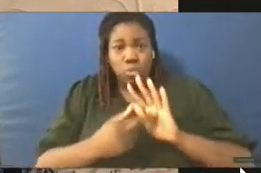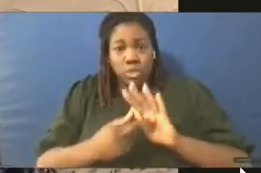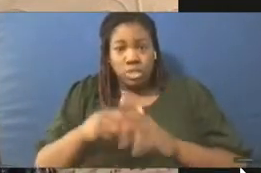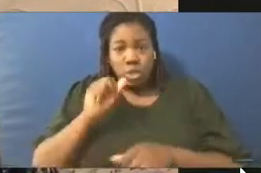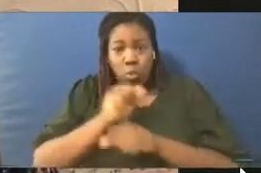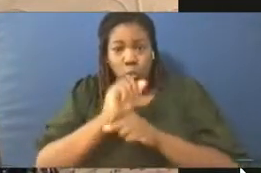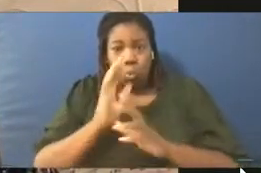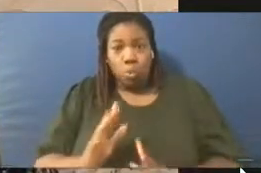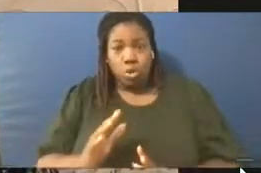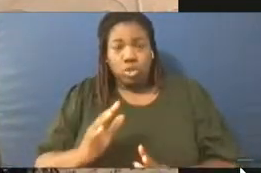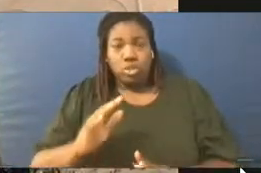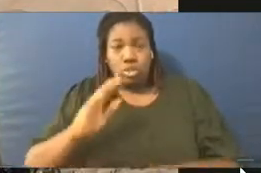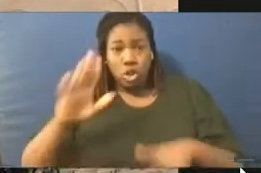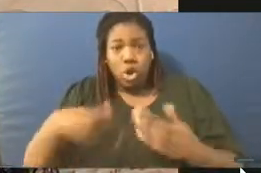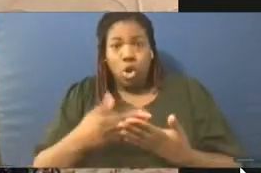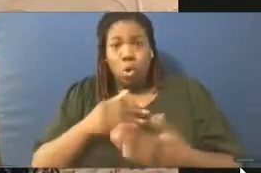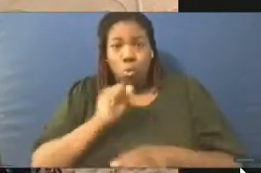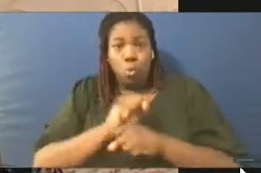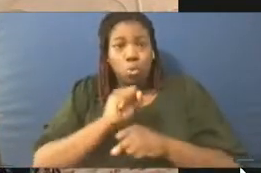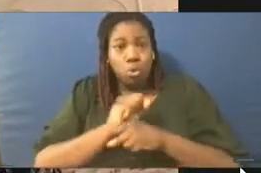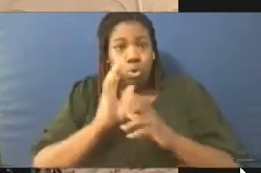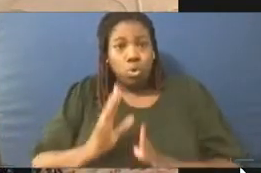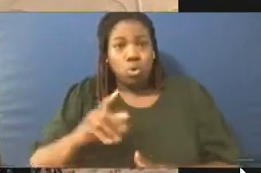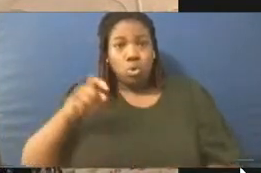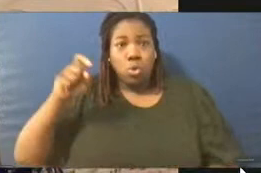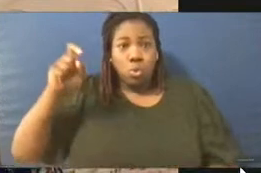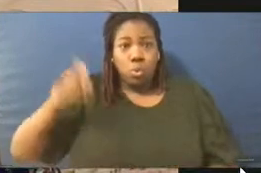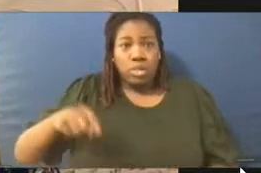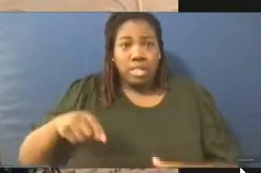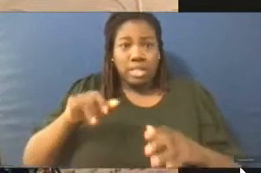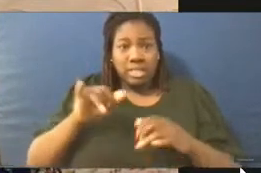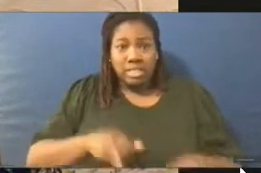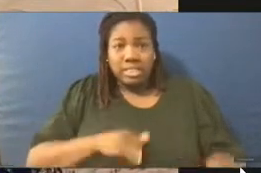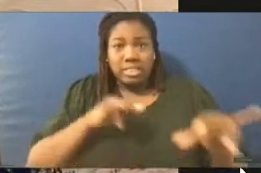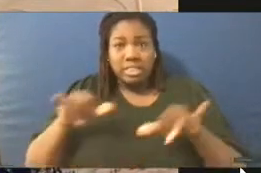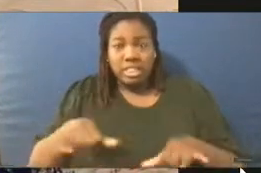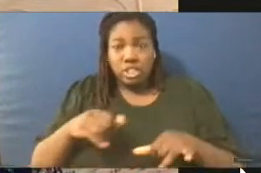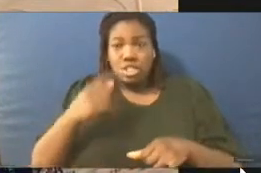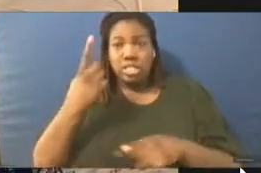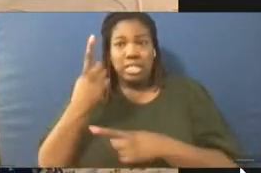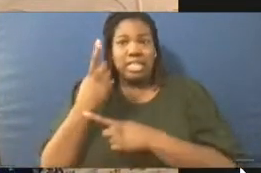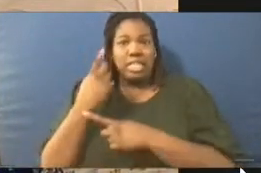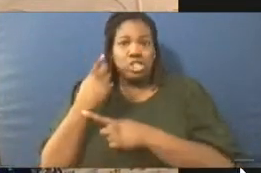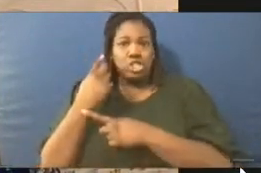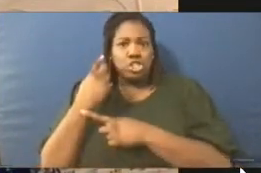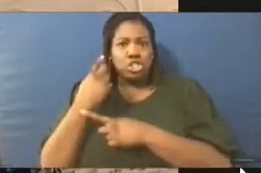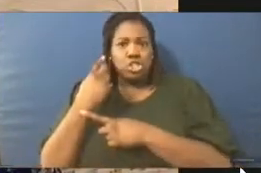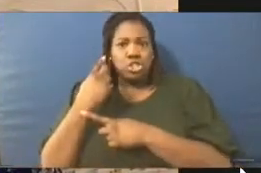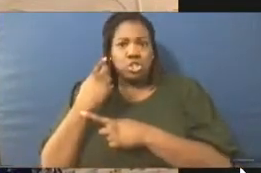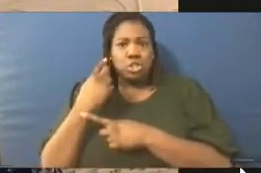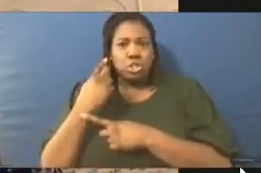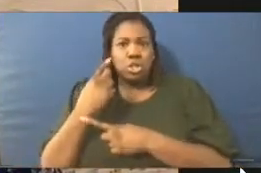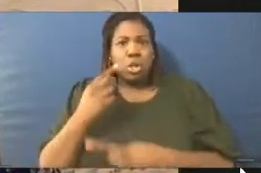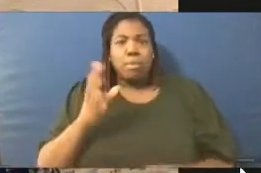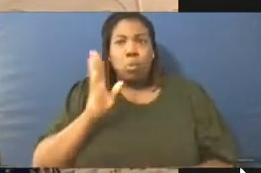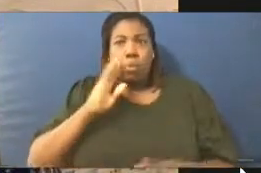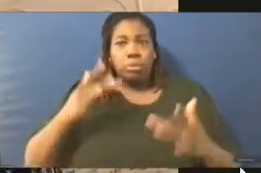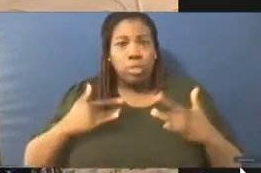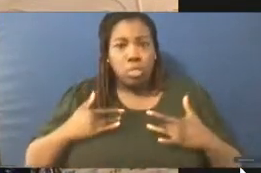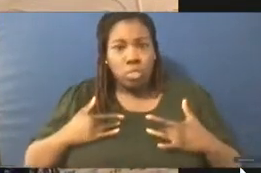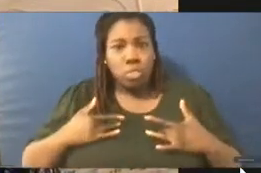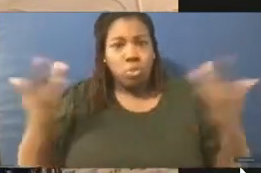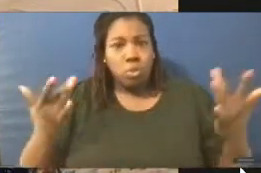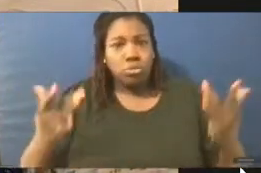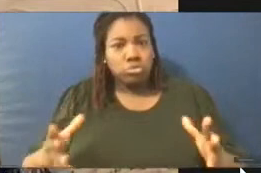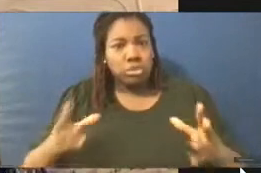workers, all workers, we needed these standards a year ago. but we will be overjoyed to accept